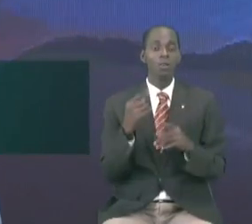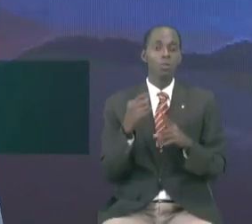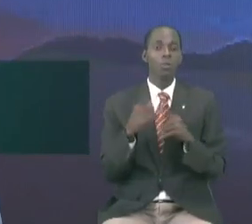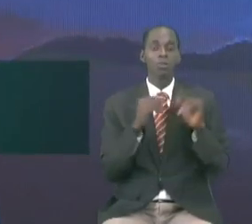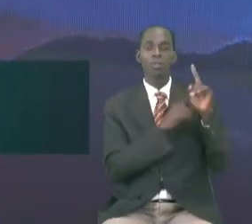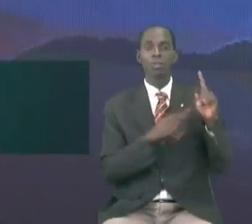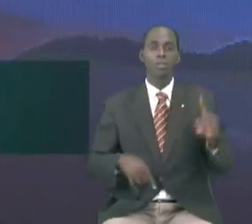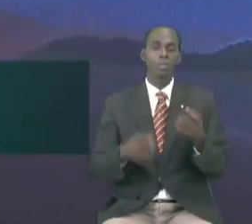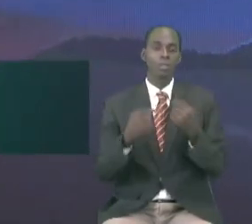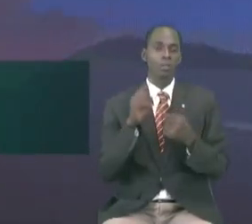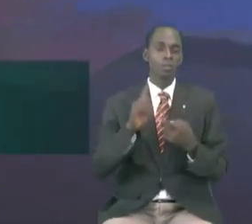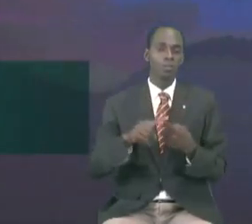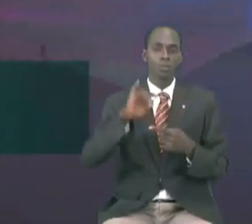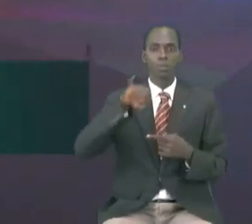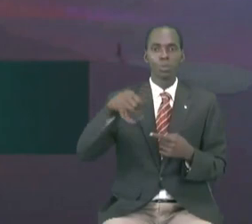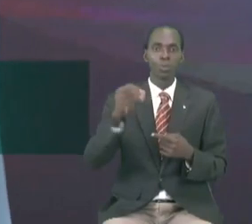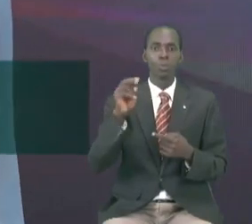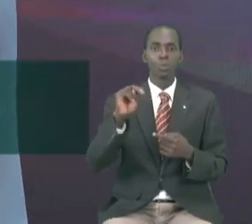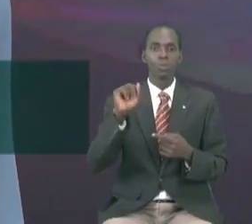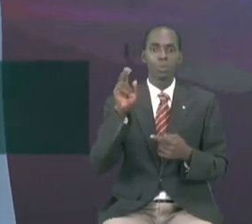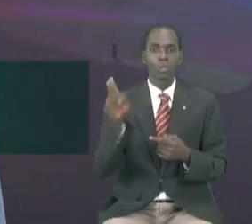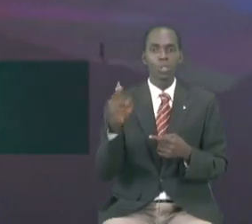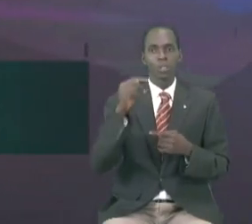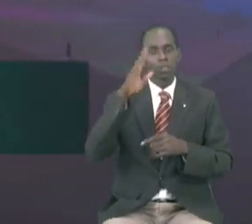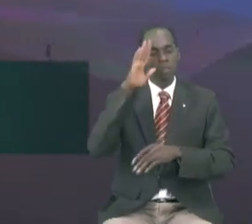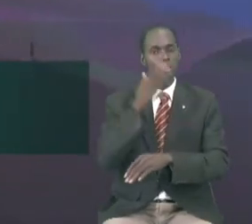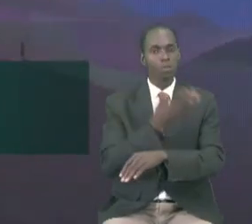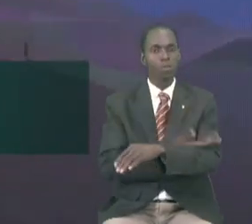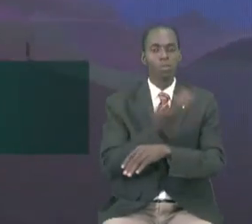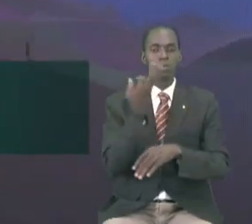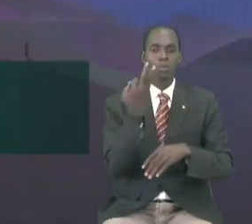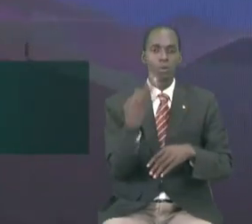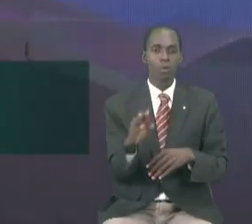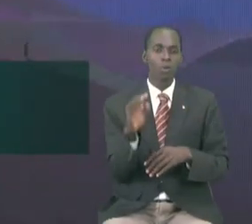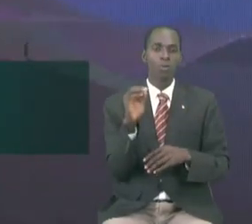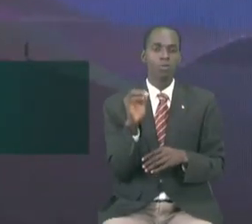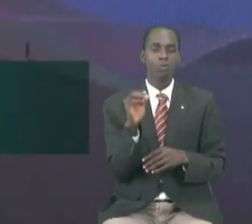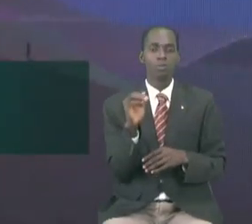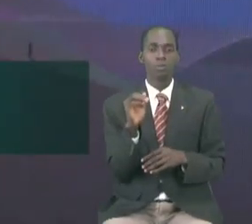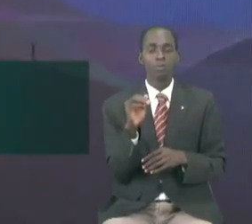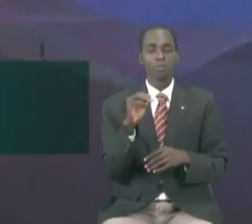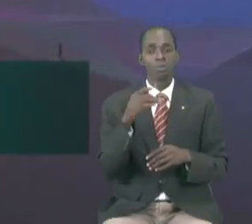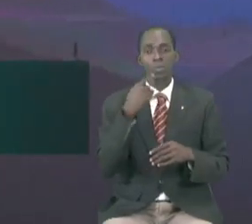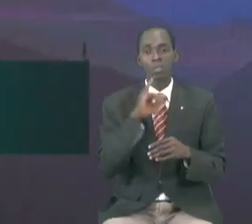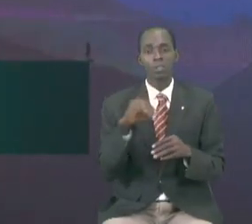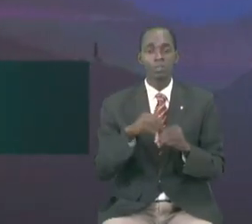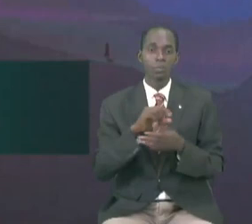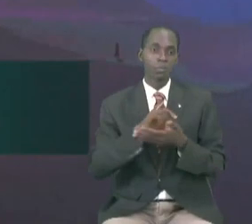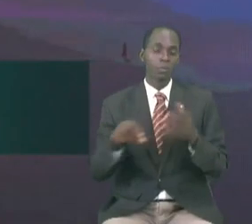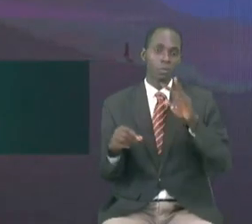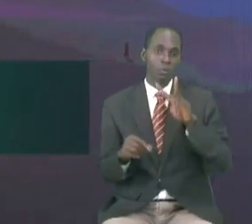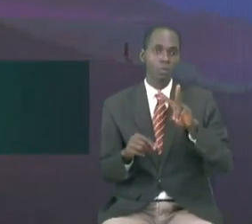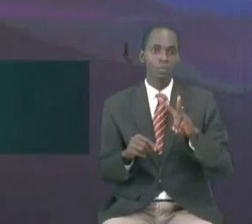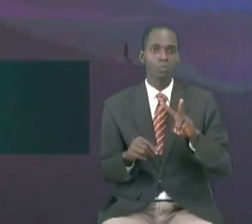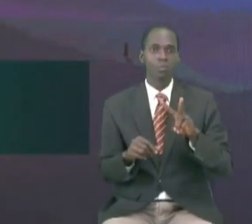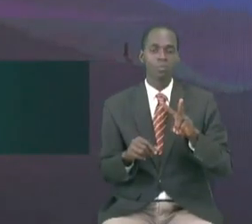2, arise, go to Nineveh, that great city, and cry